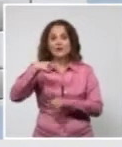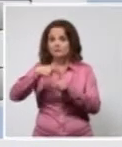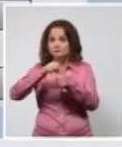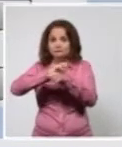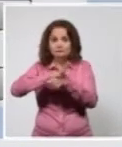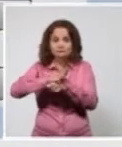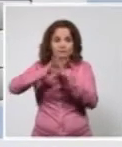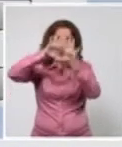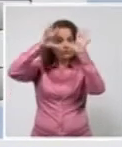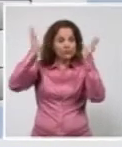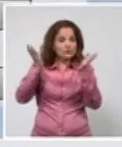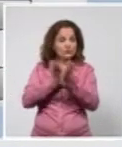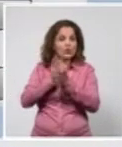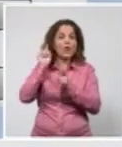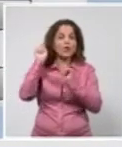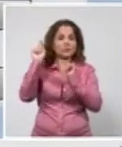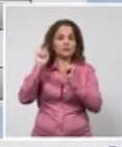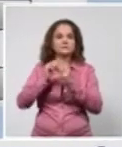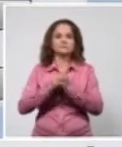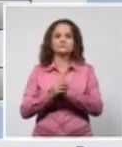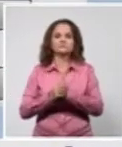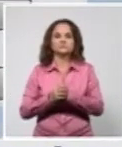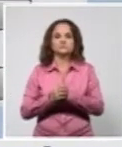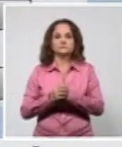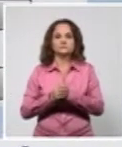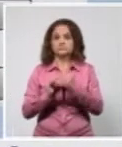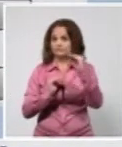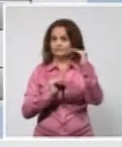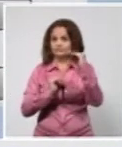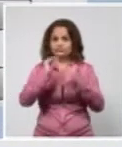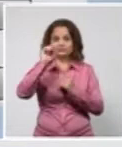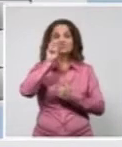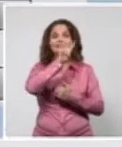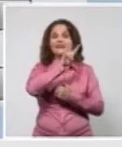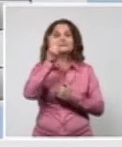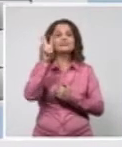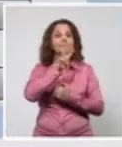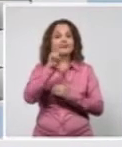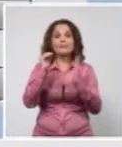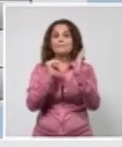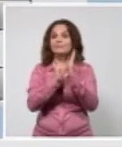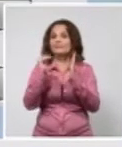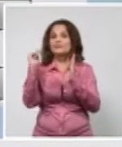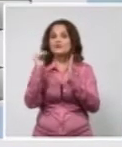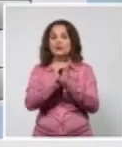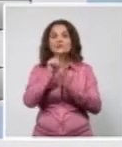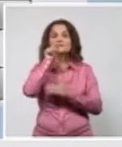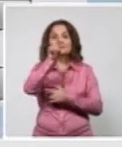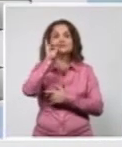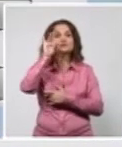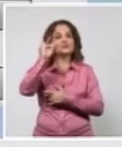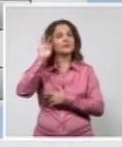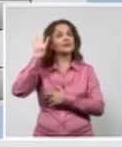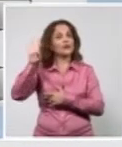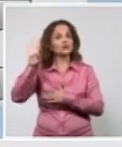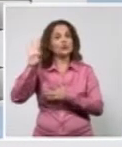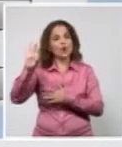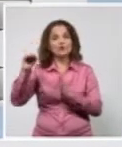312,207 people were diagnosed with the disease only yesterday, for a total amount of